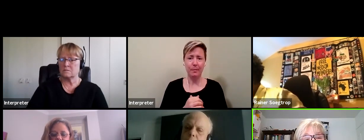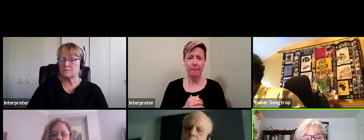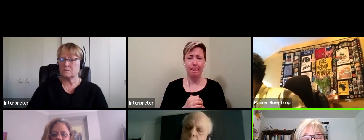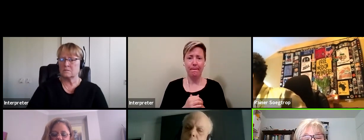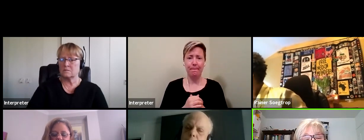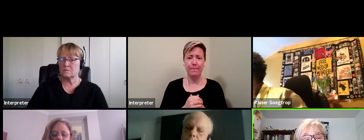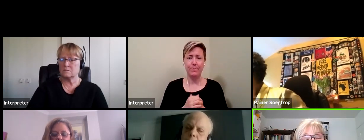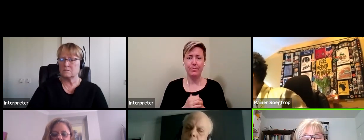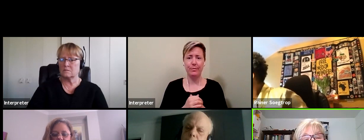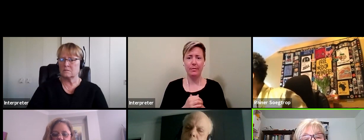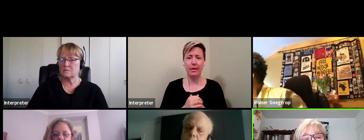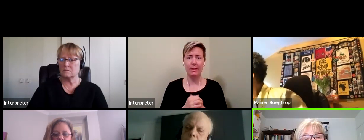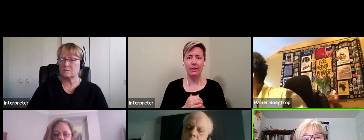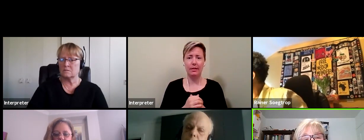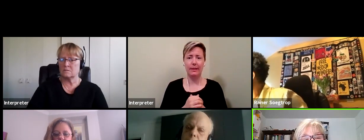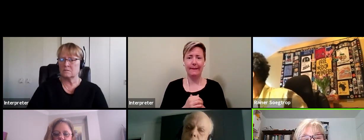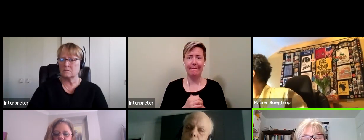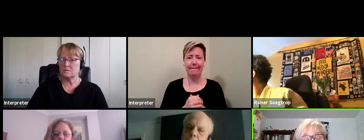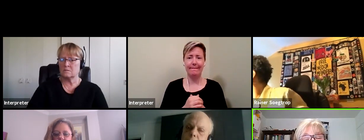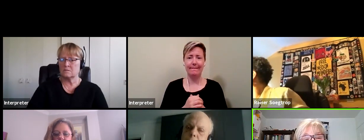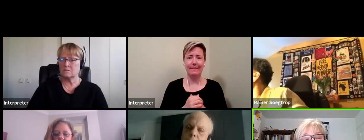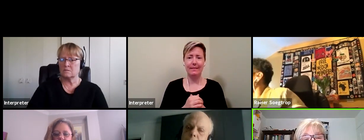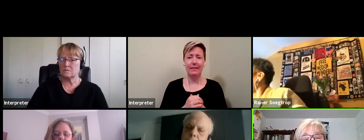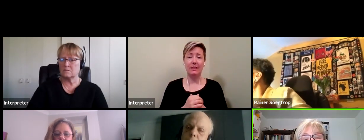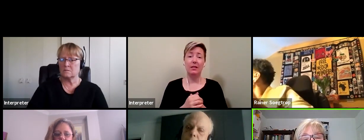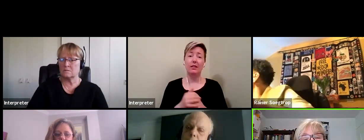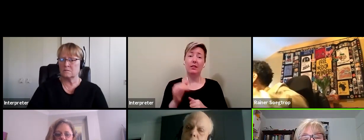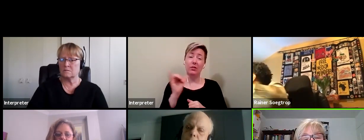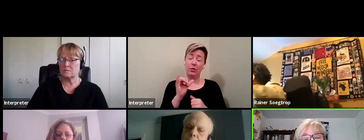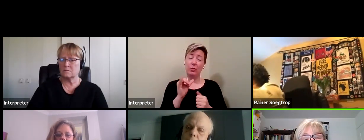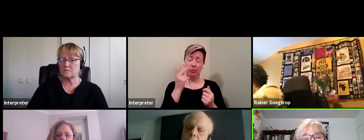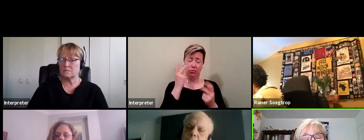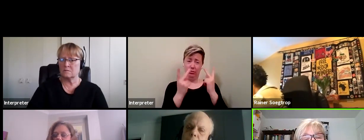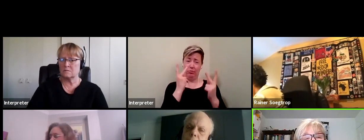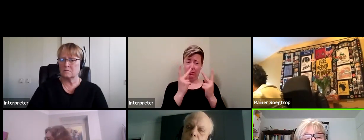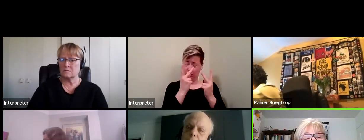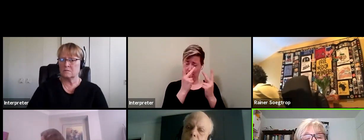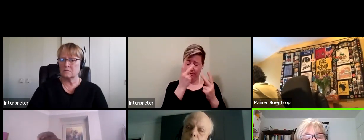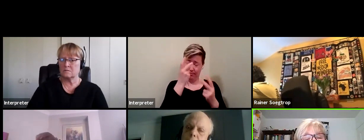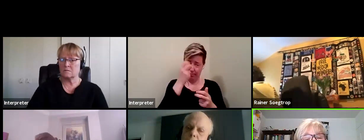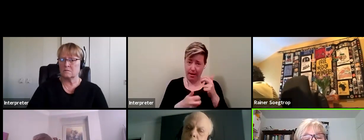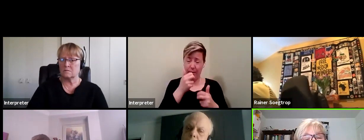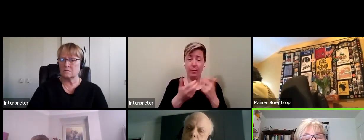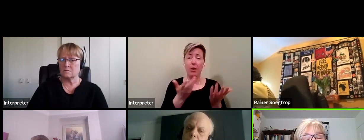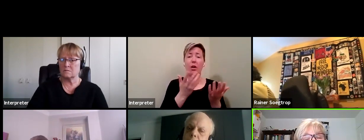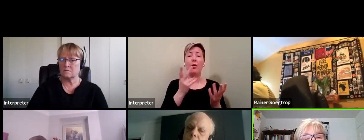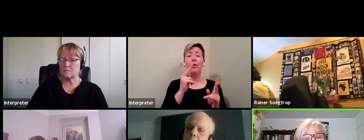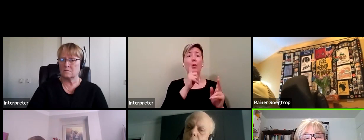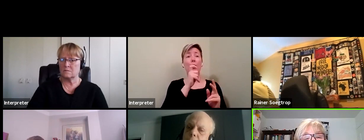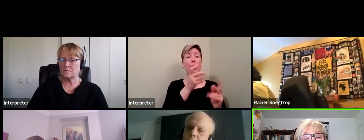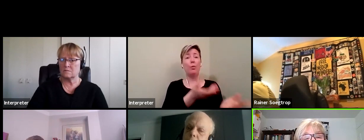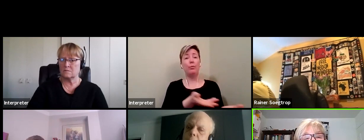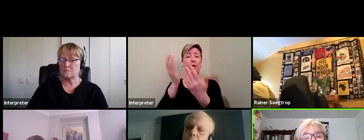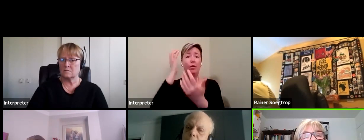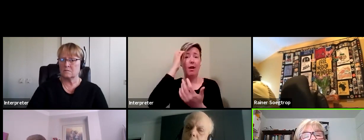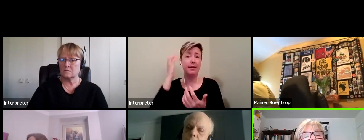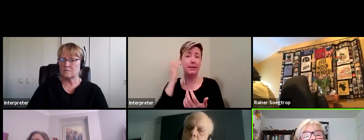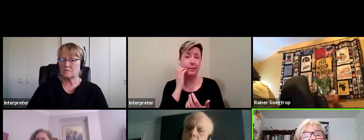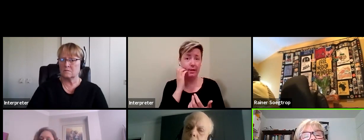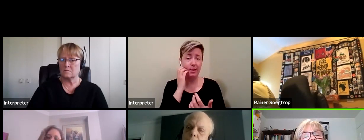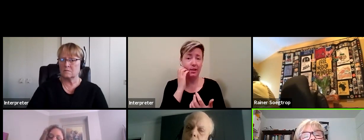real issue around having people taken to hospital from long-term care homes. Many long-term